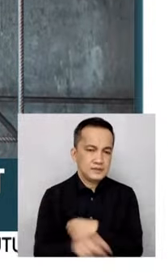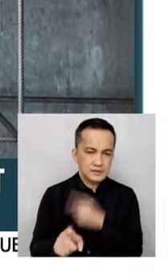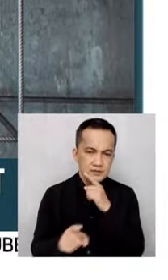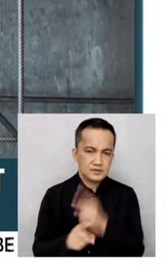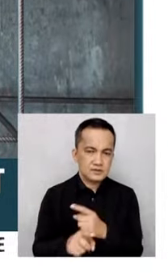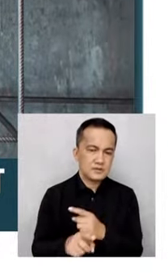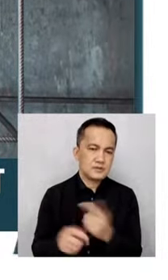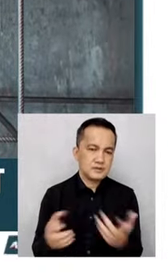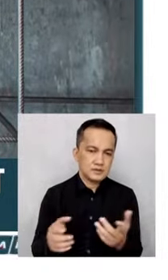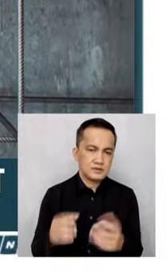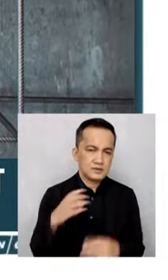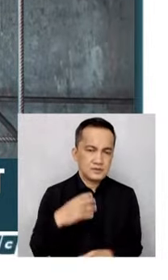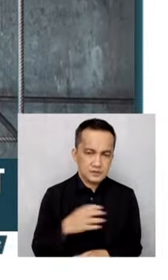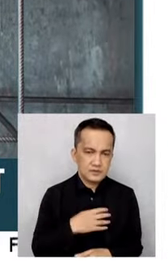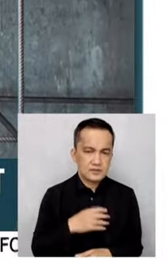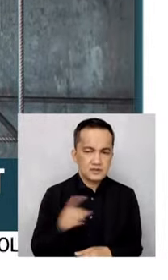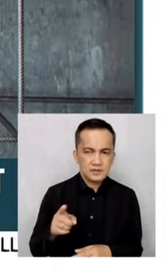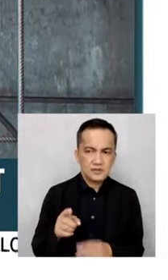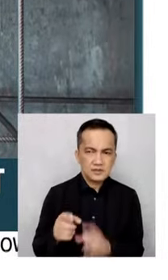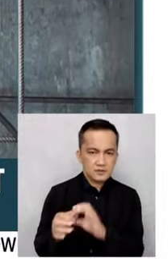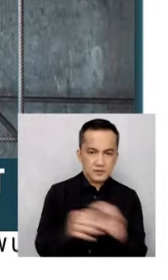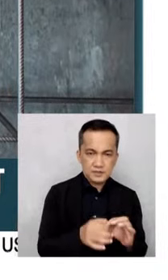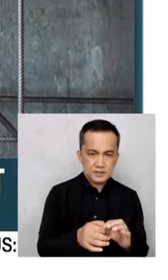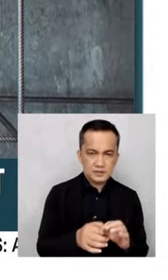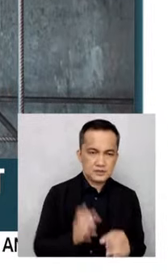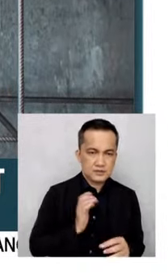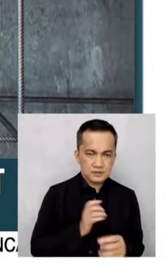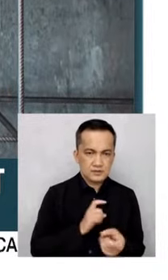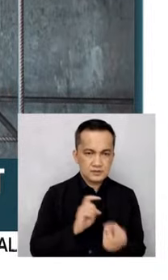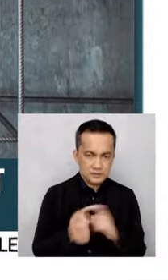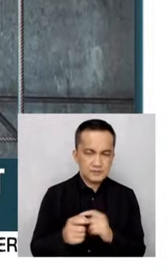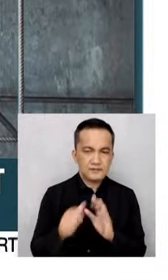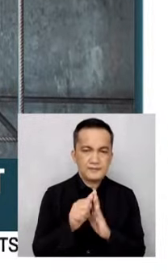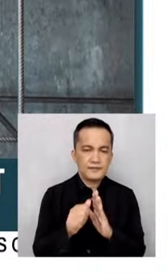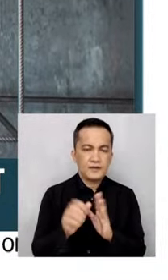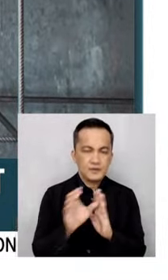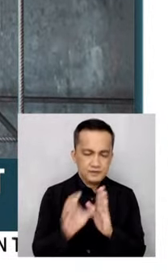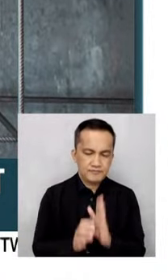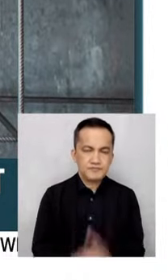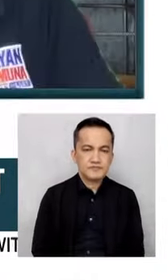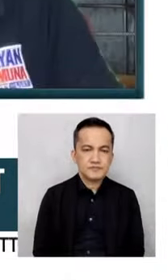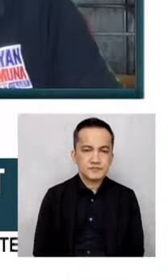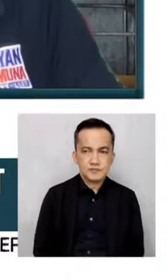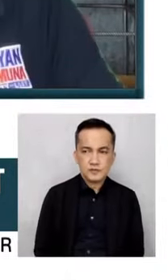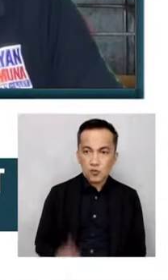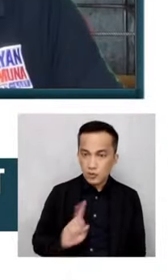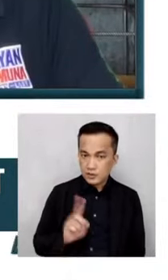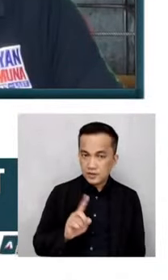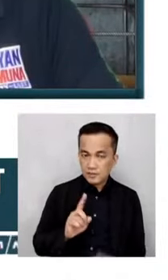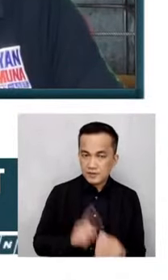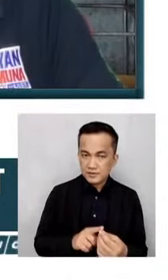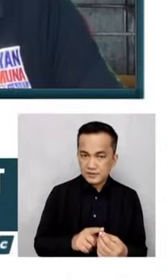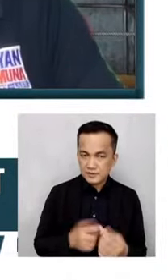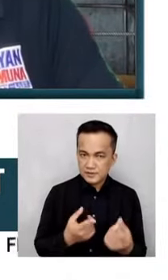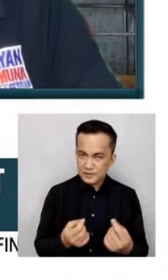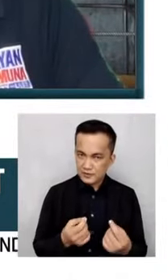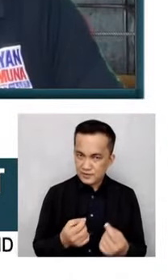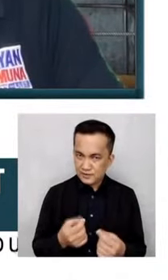sellout. And Congress would be complicit in that if they amend the Constitution. Mm. What about the movements of former President Gloria Macapagal Arroyo? Should that